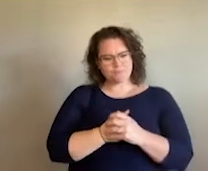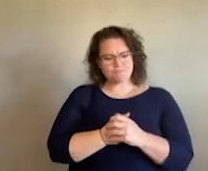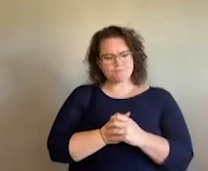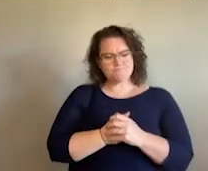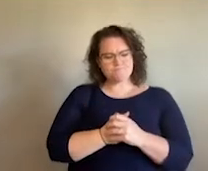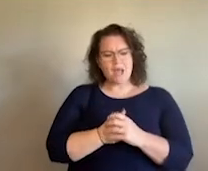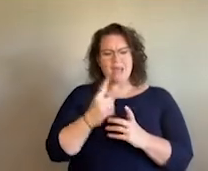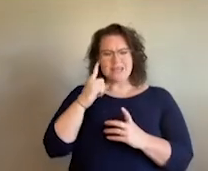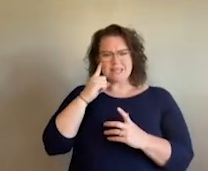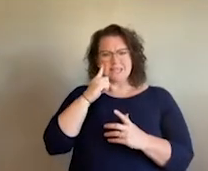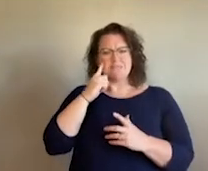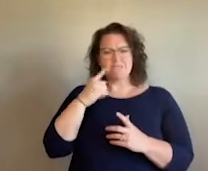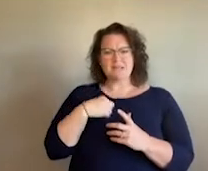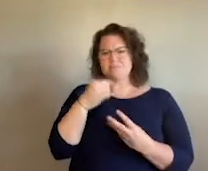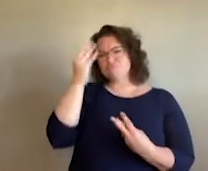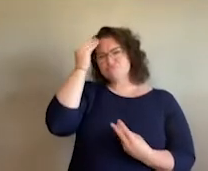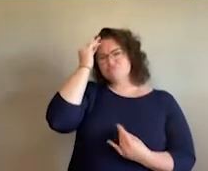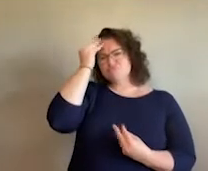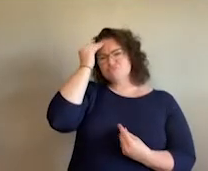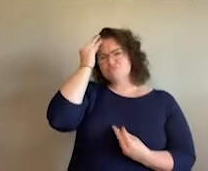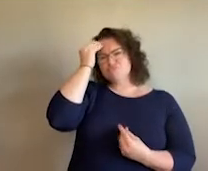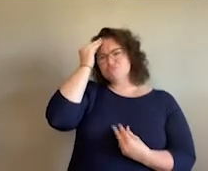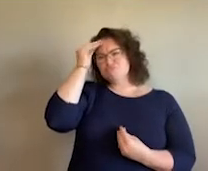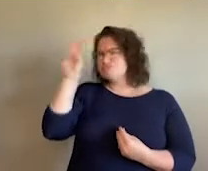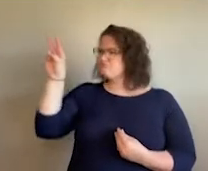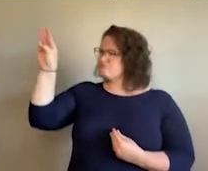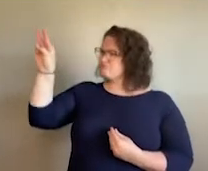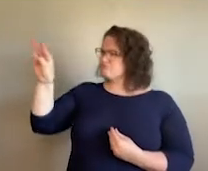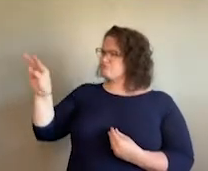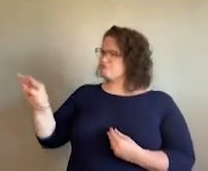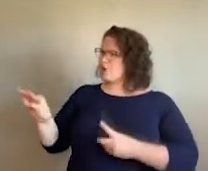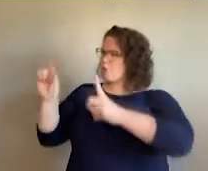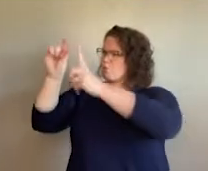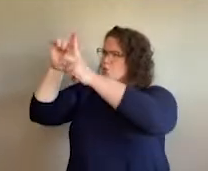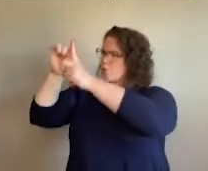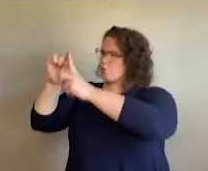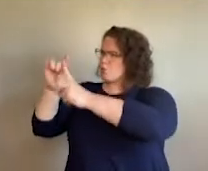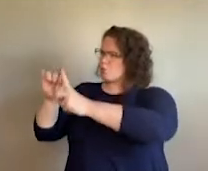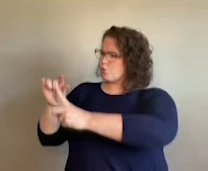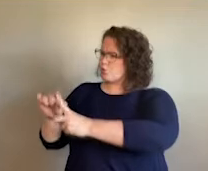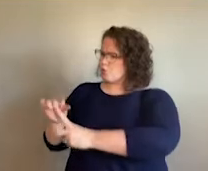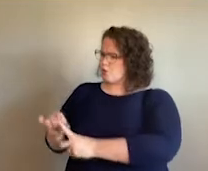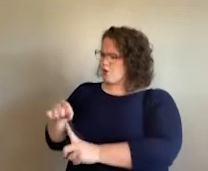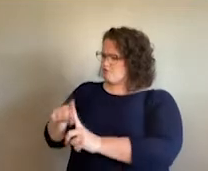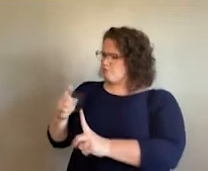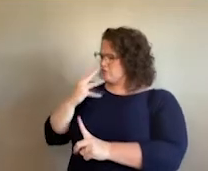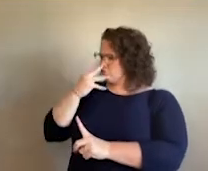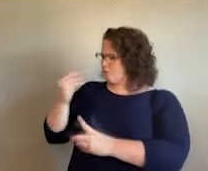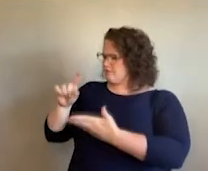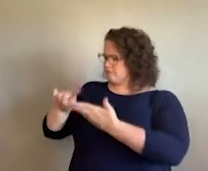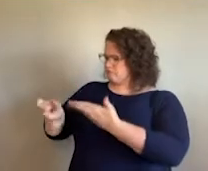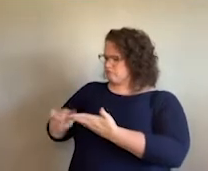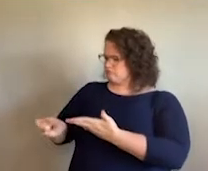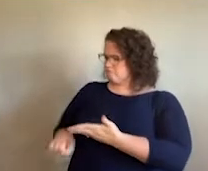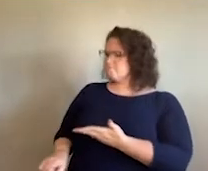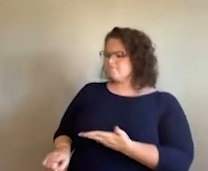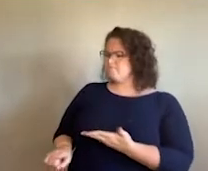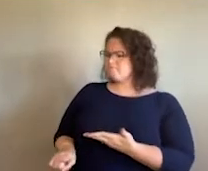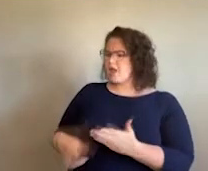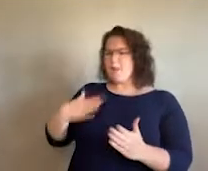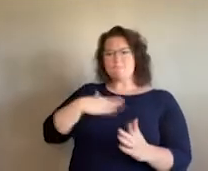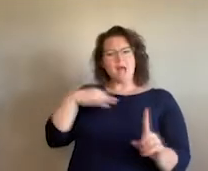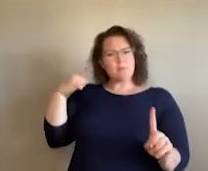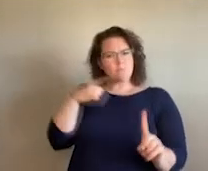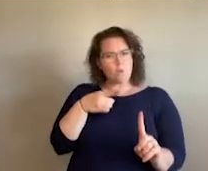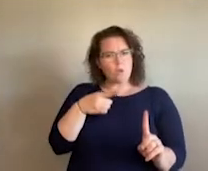think after thinking about it and looking at all of my words that I have here after I researched, I think that I wanted to make sure that